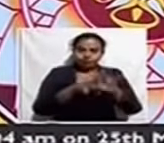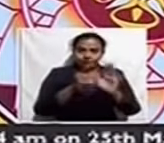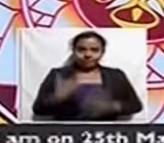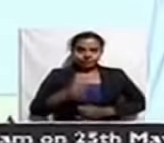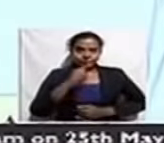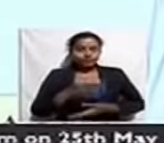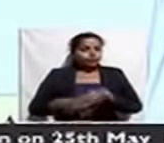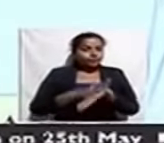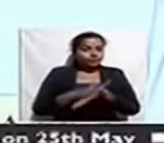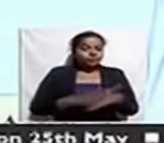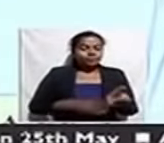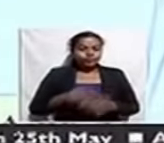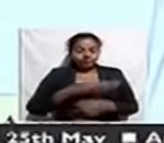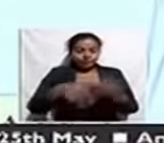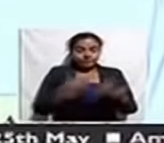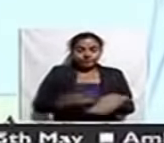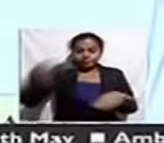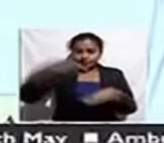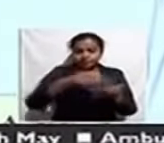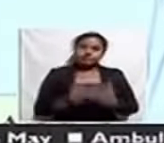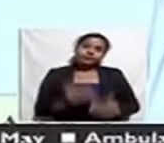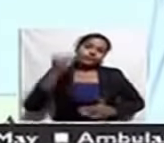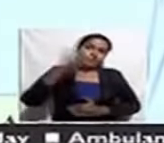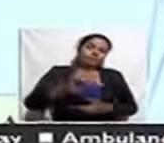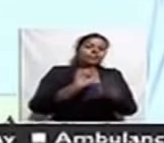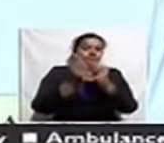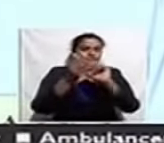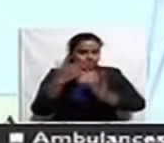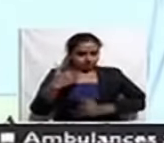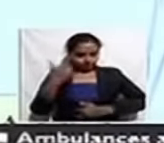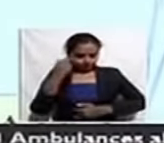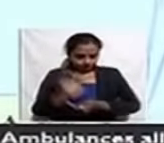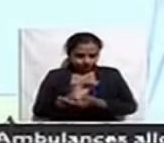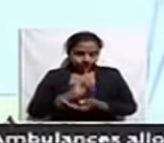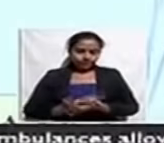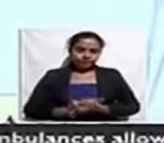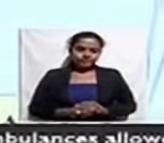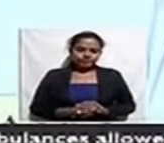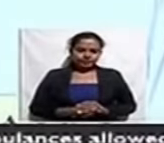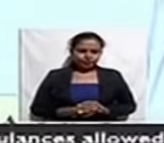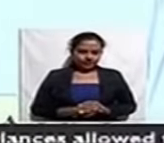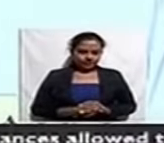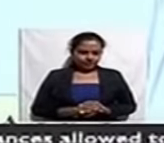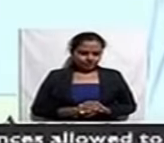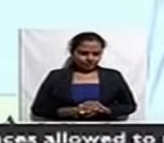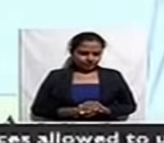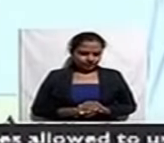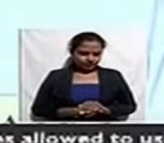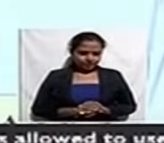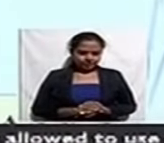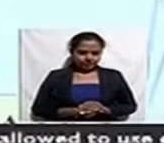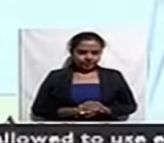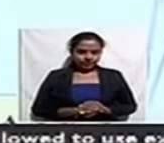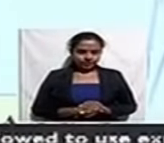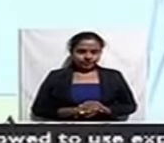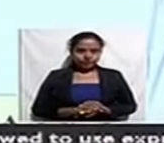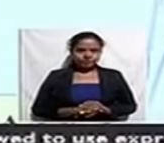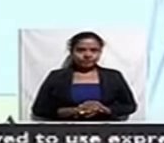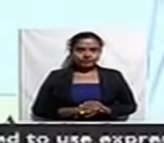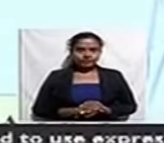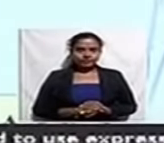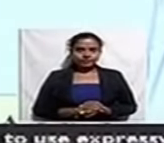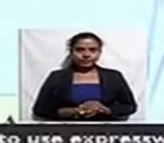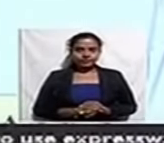future. We are much interested in your diplomatic policy. Last month, you conveyed a very